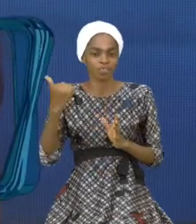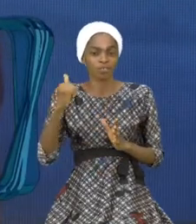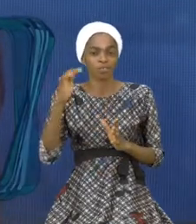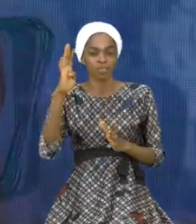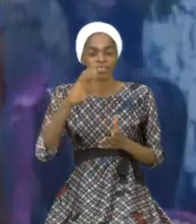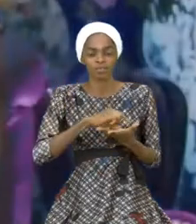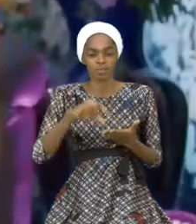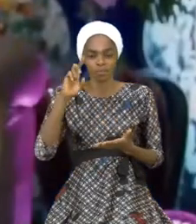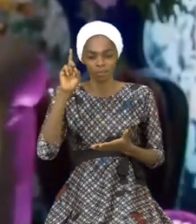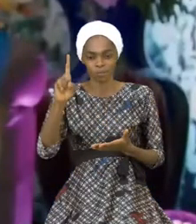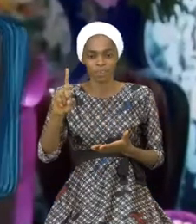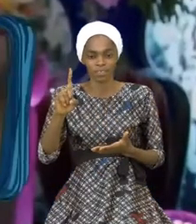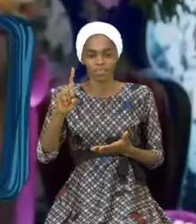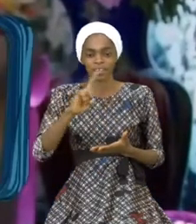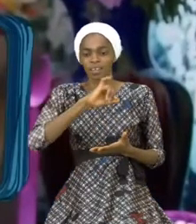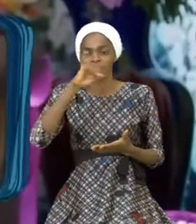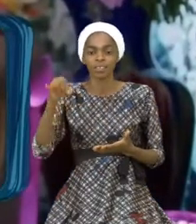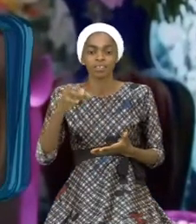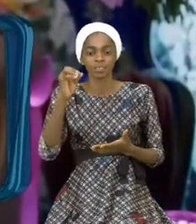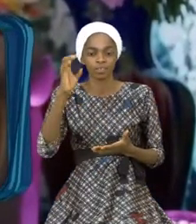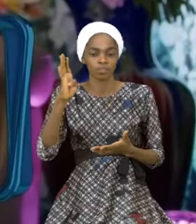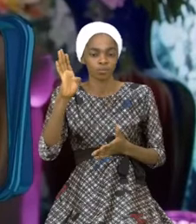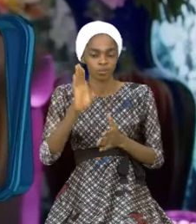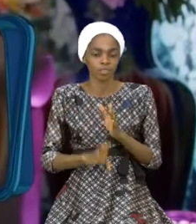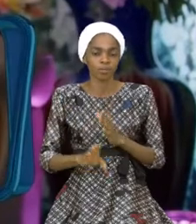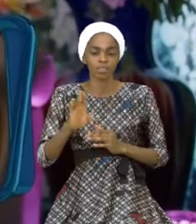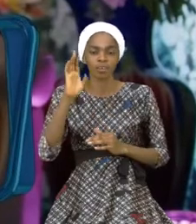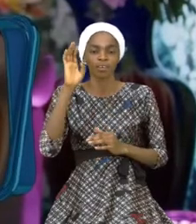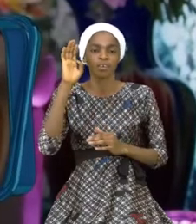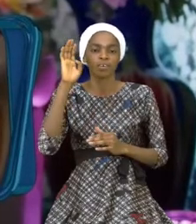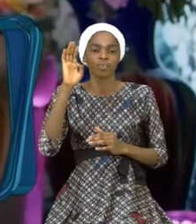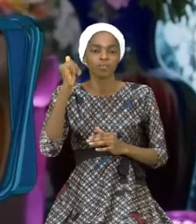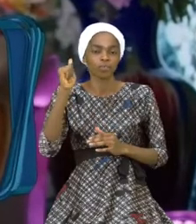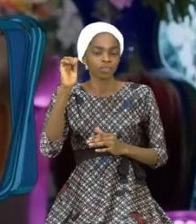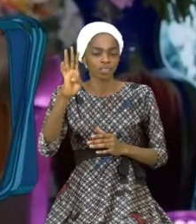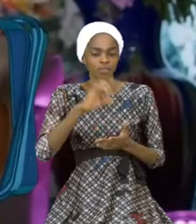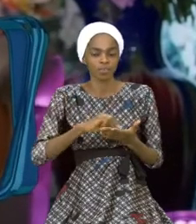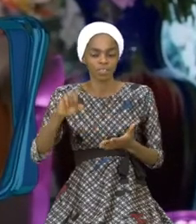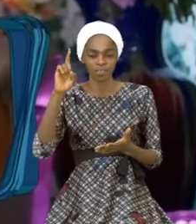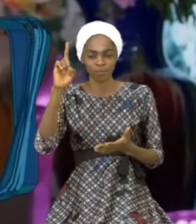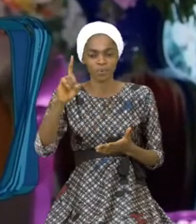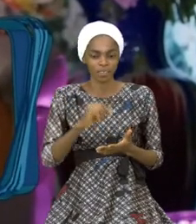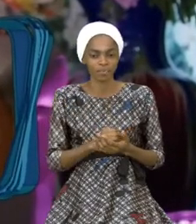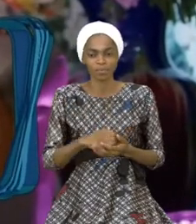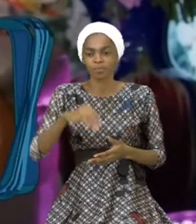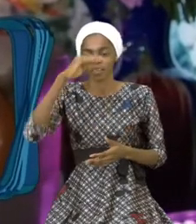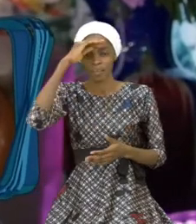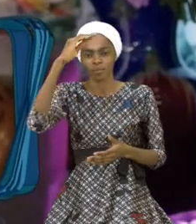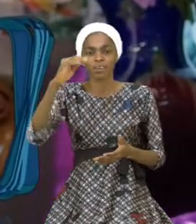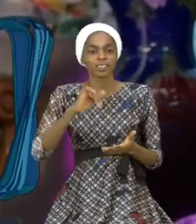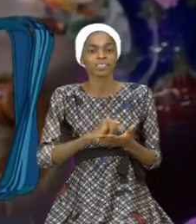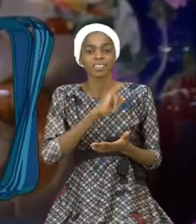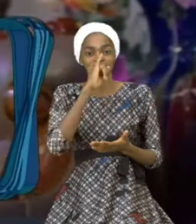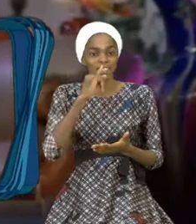1. Job, chapter 14, verse 1. Man that is